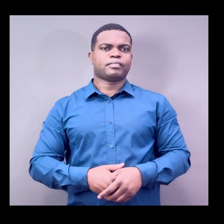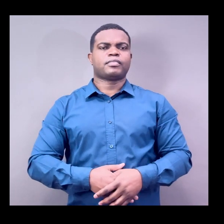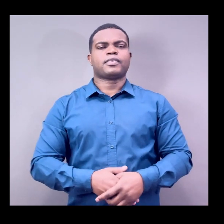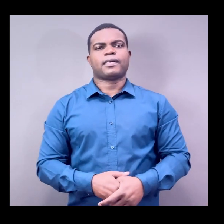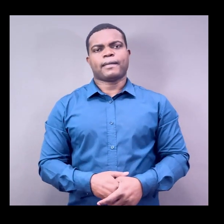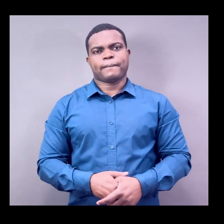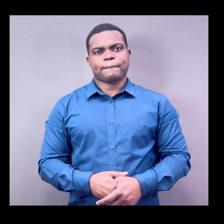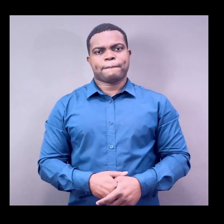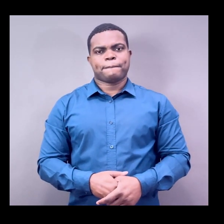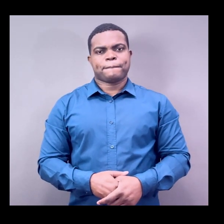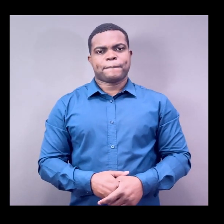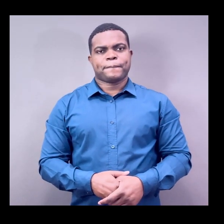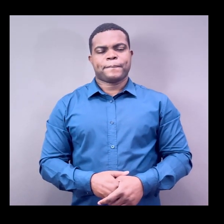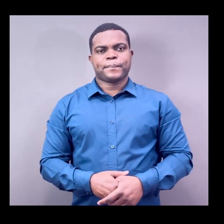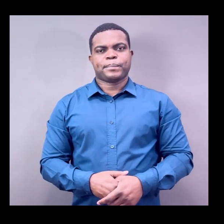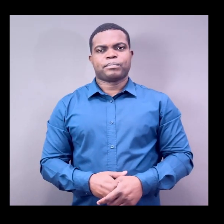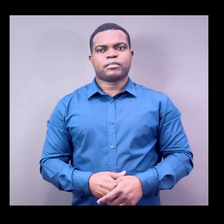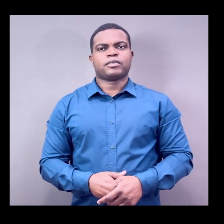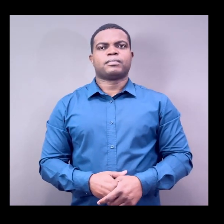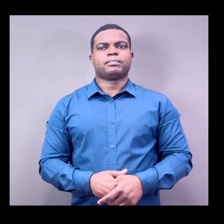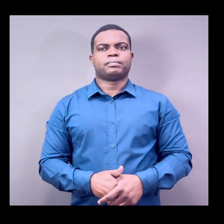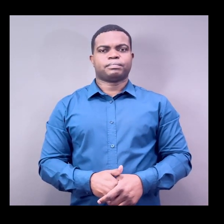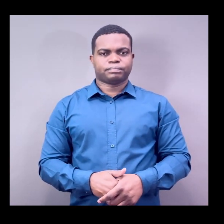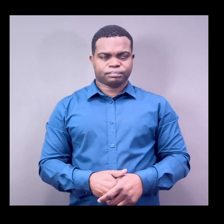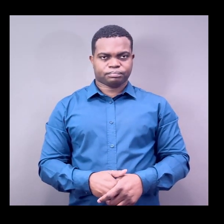activity-based budgeting template.